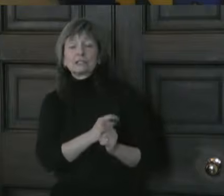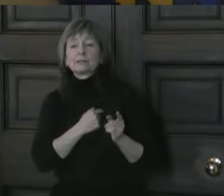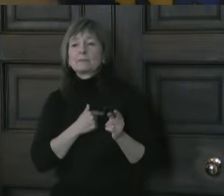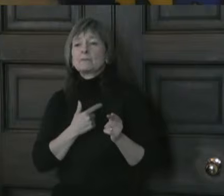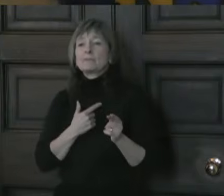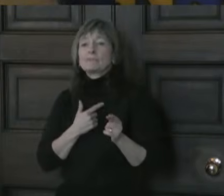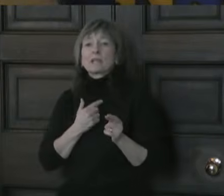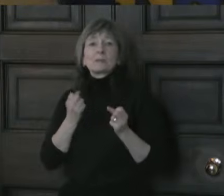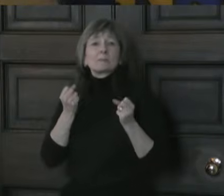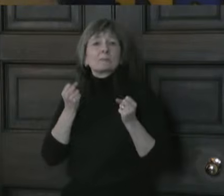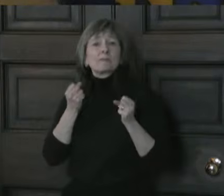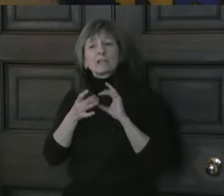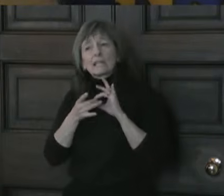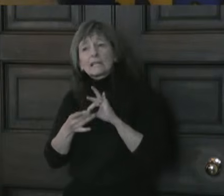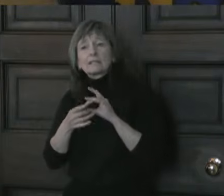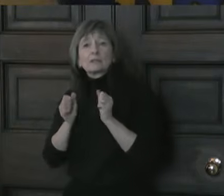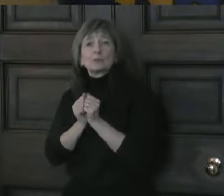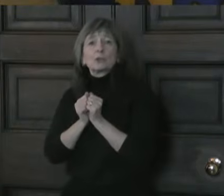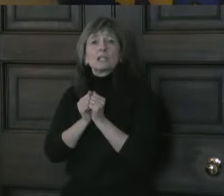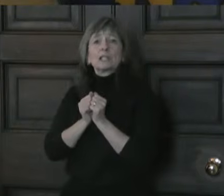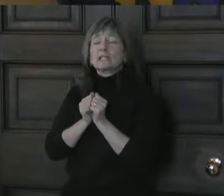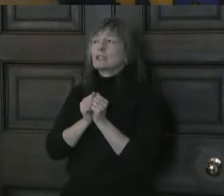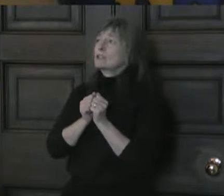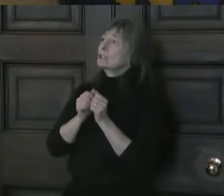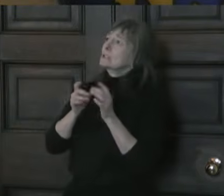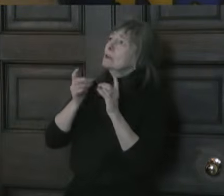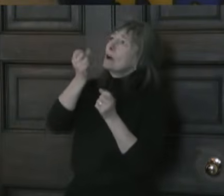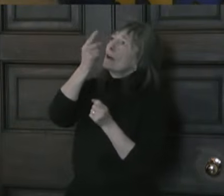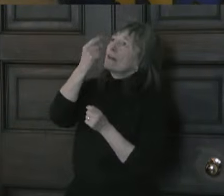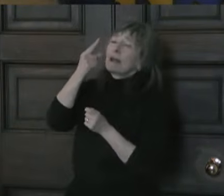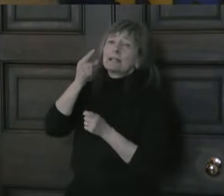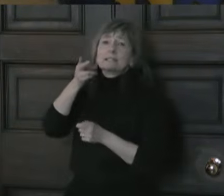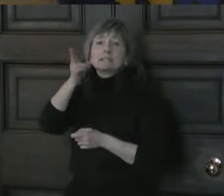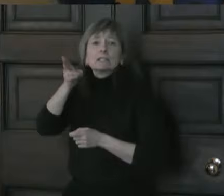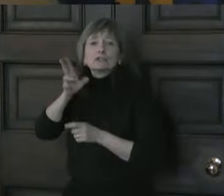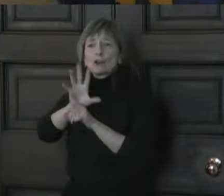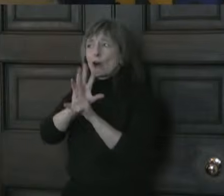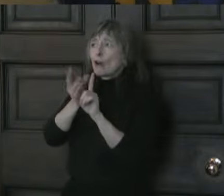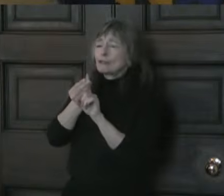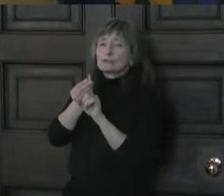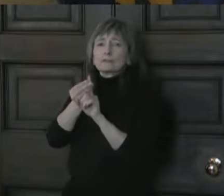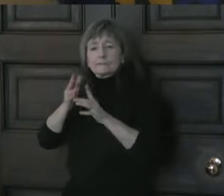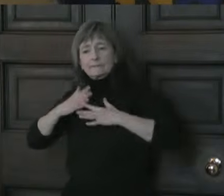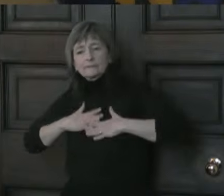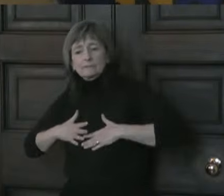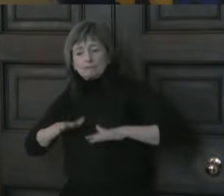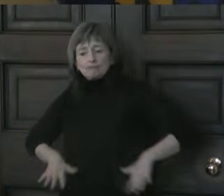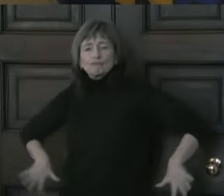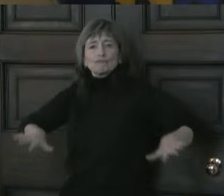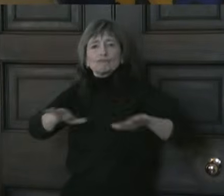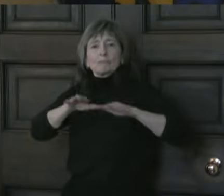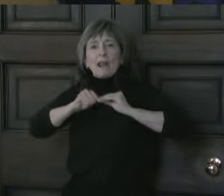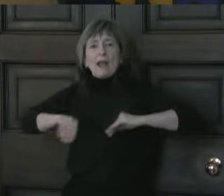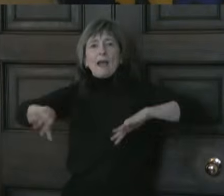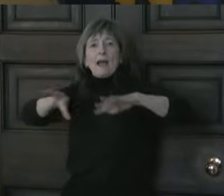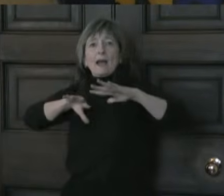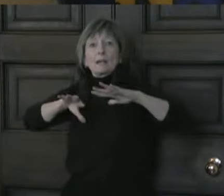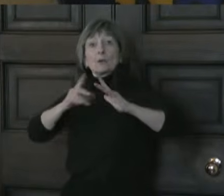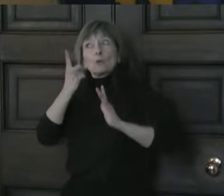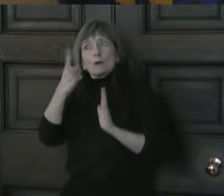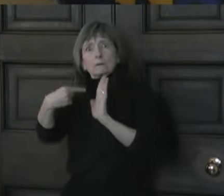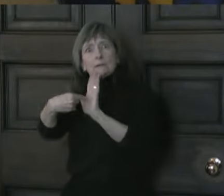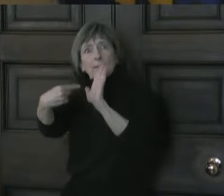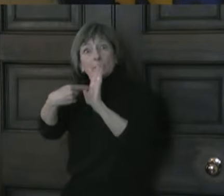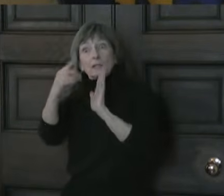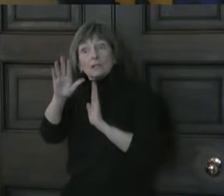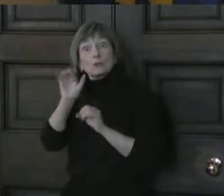of attachment to a rich cultural and physical landscape. A poignant example of his work is